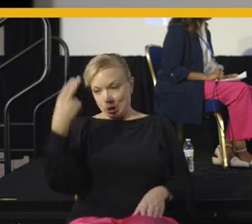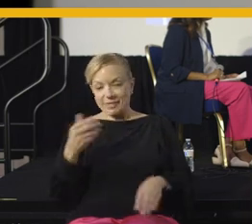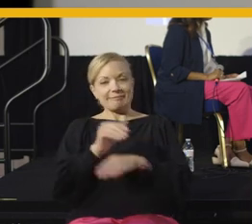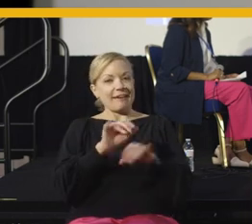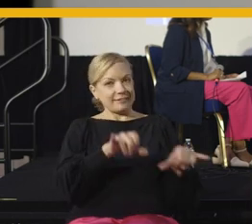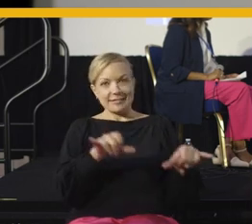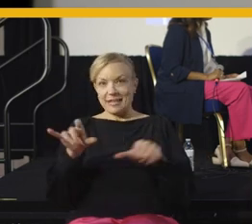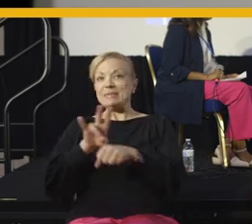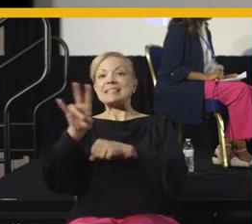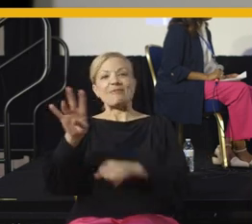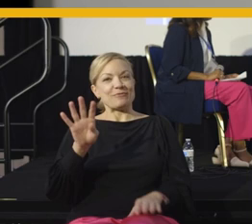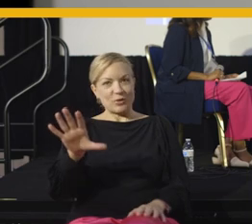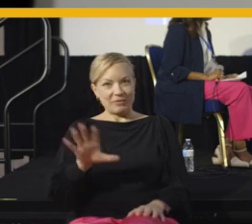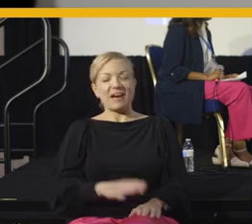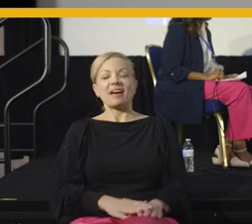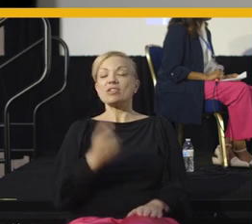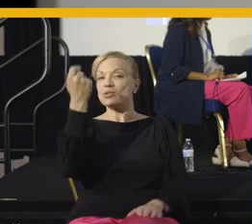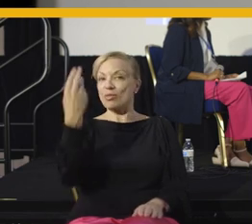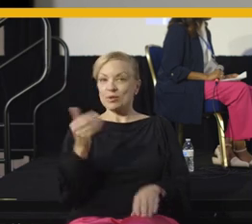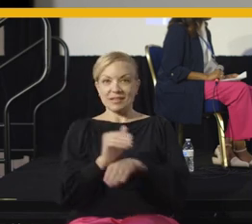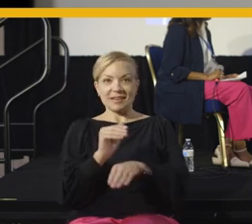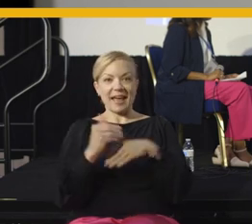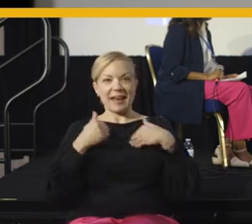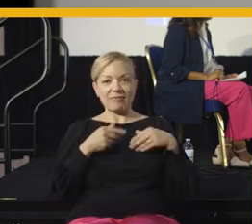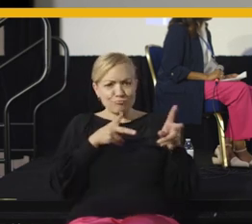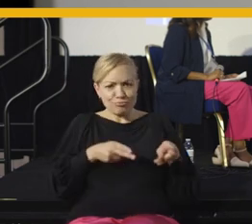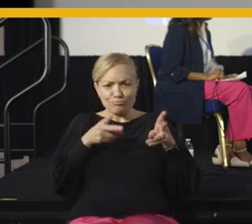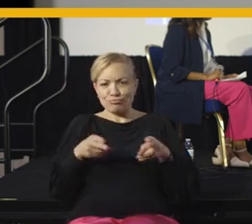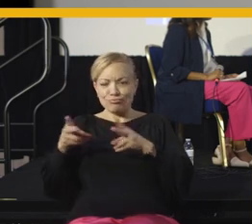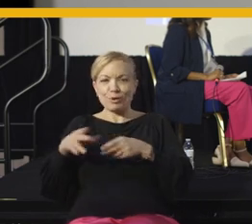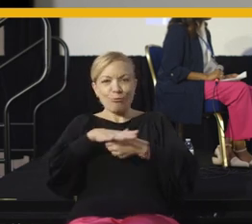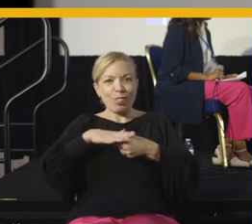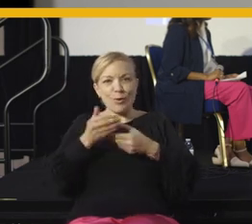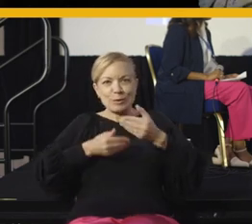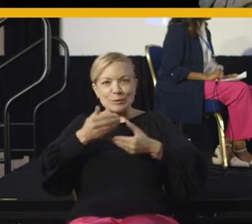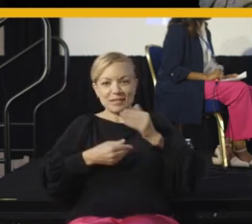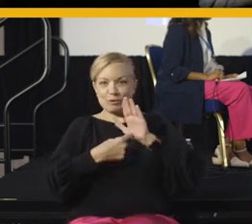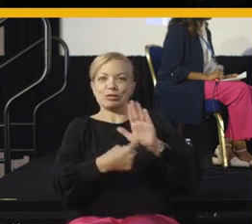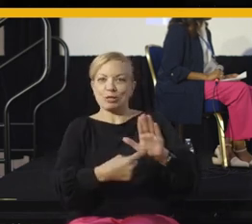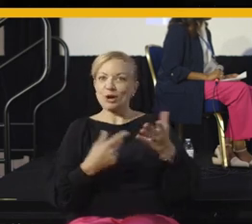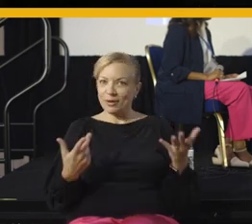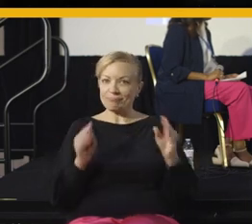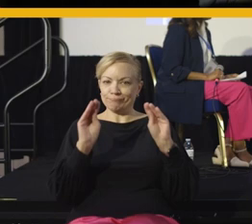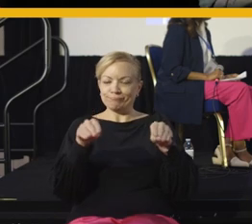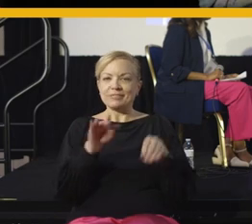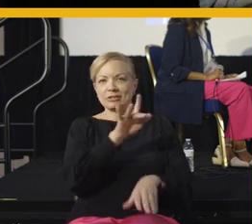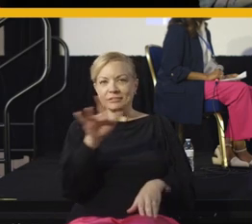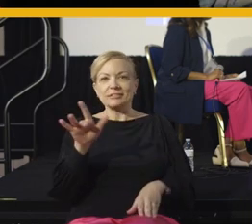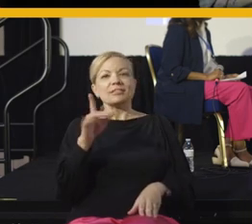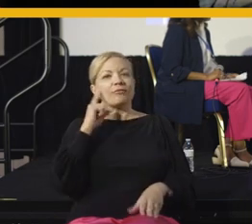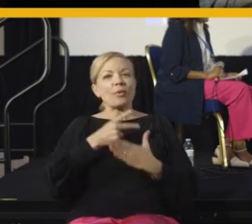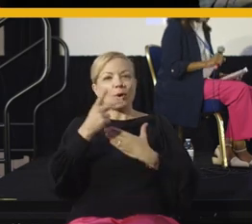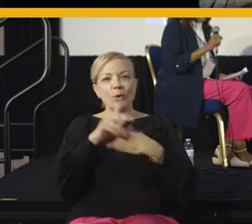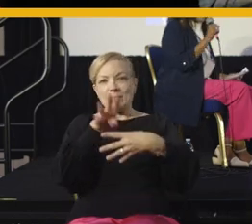nights at 7:45. So now on Thursday nights, we have these little tiny local series that are being put into the programming